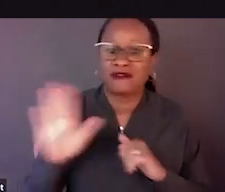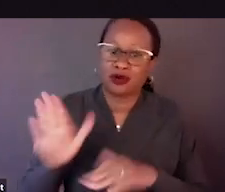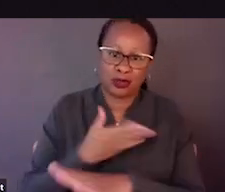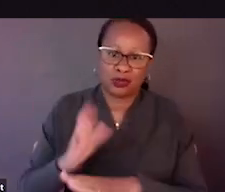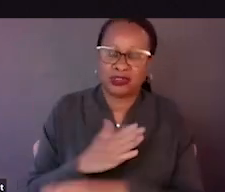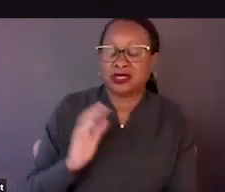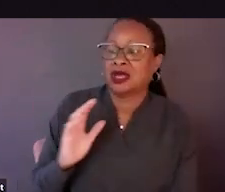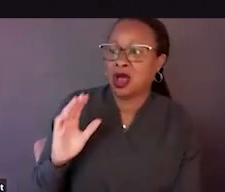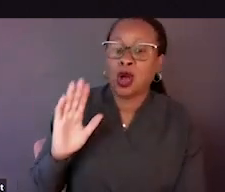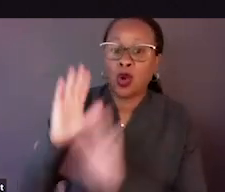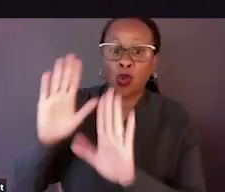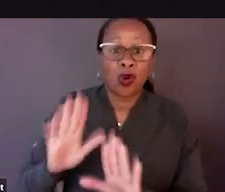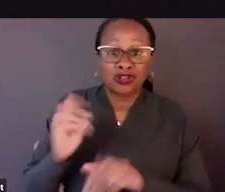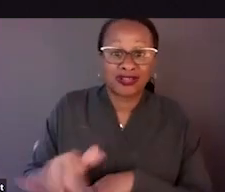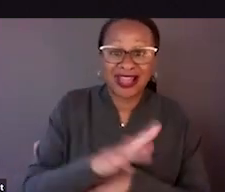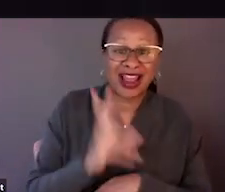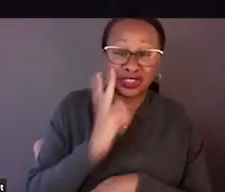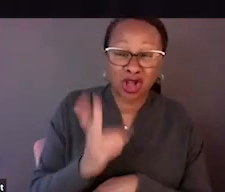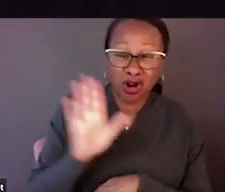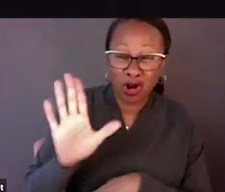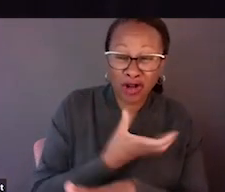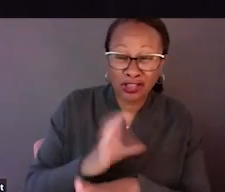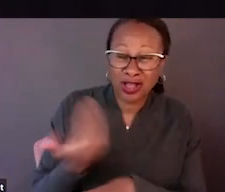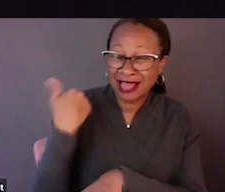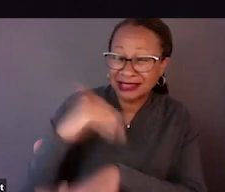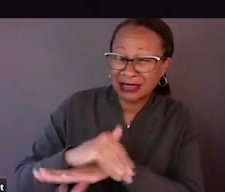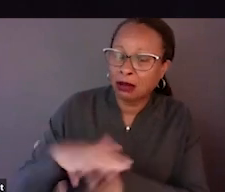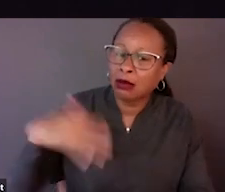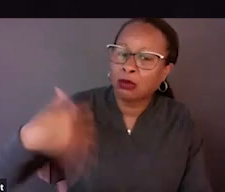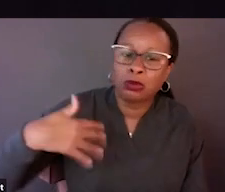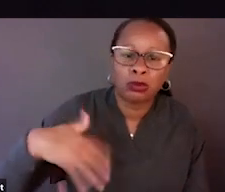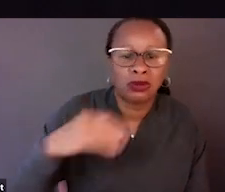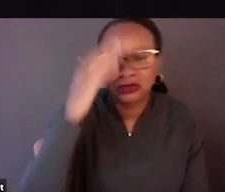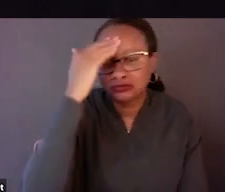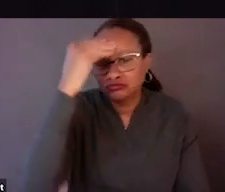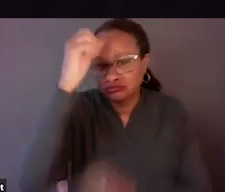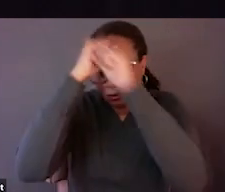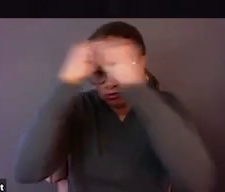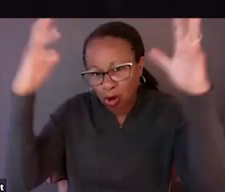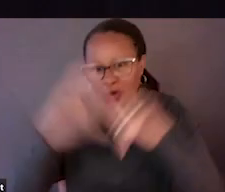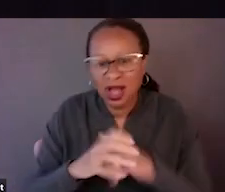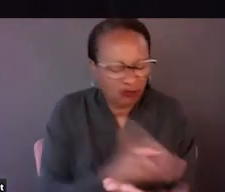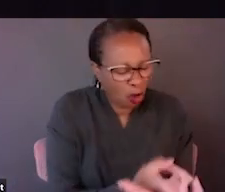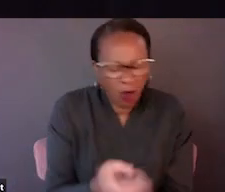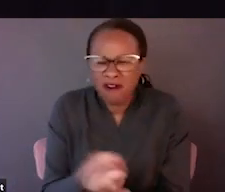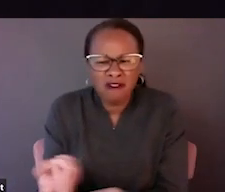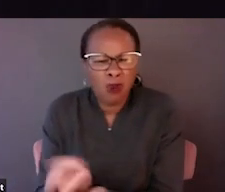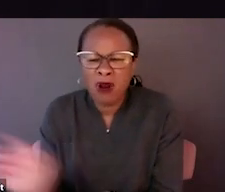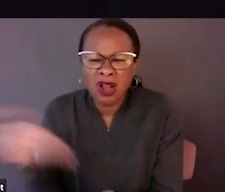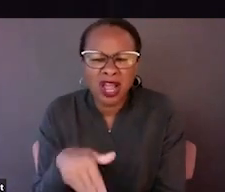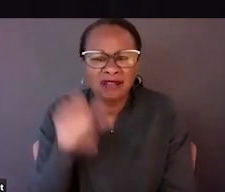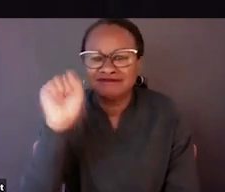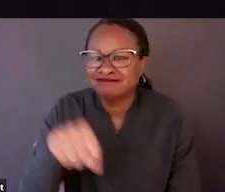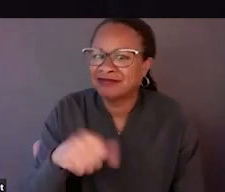just saw her concert last night. And how was it? It was mind blowing. Was she rolling on the floor again? She was rolling on the floor.